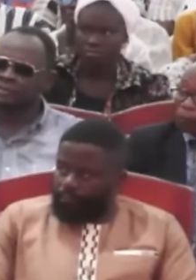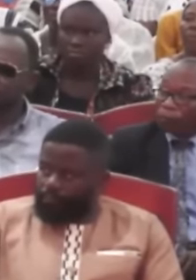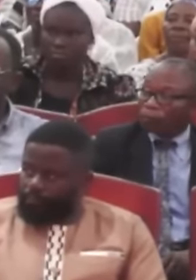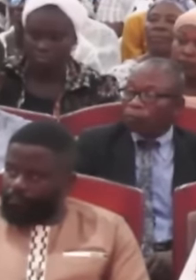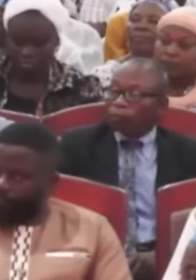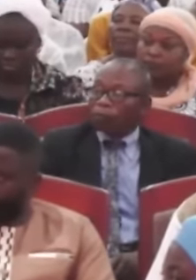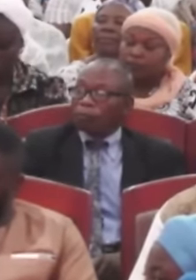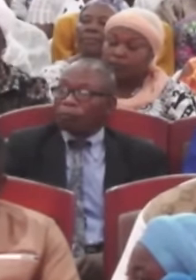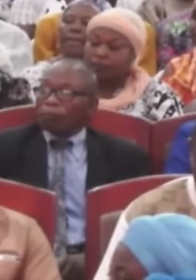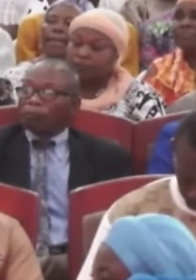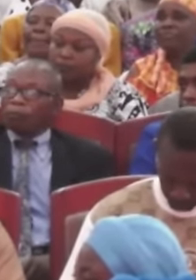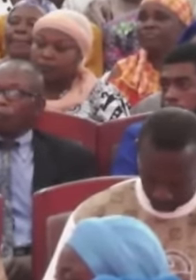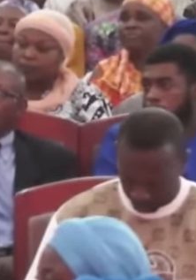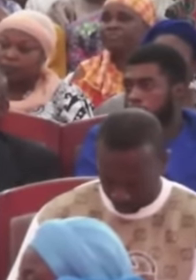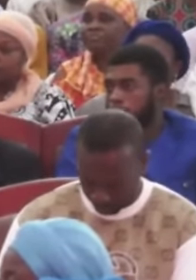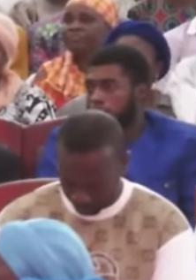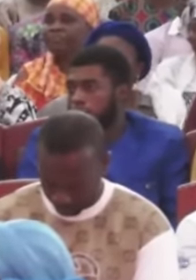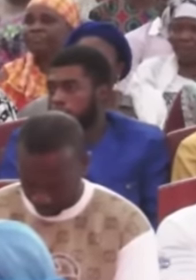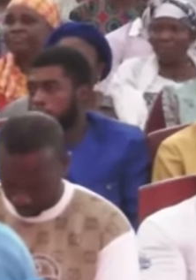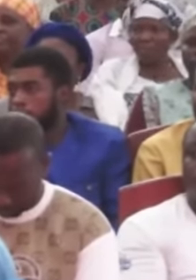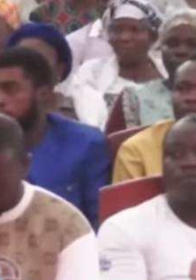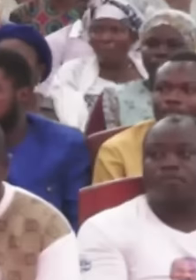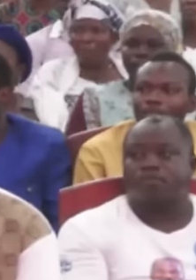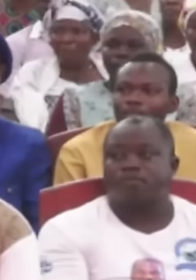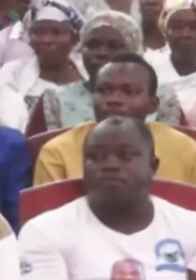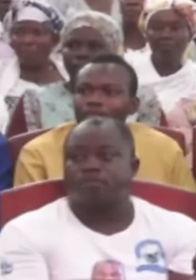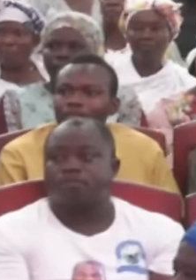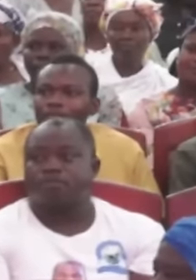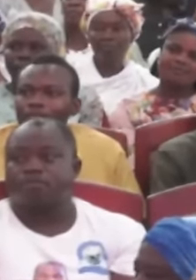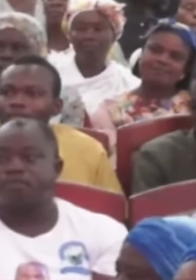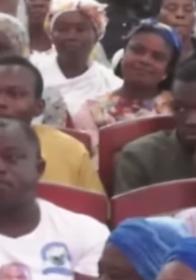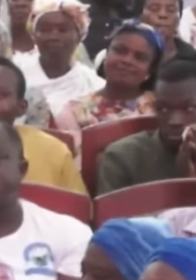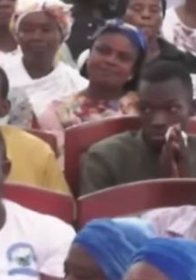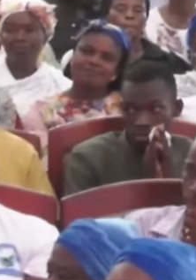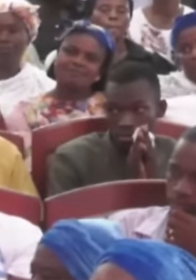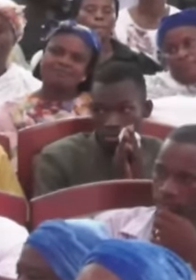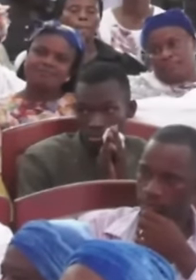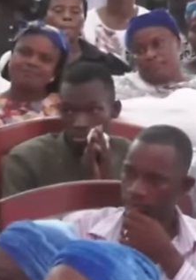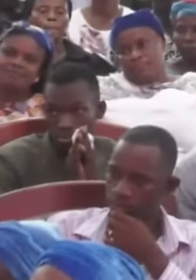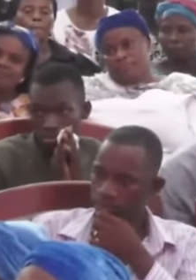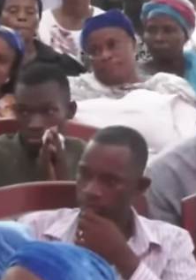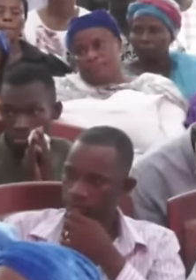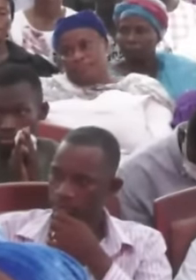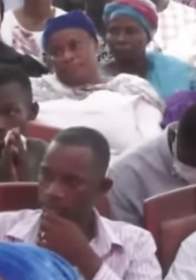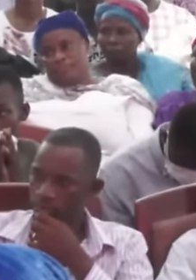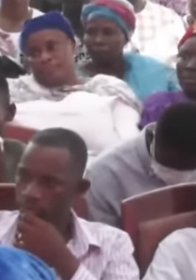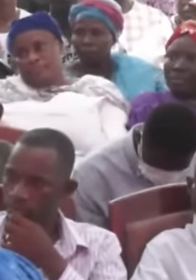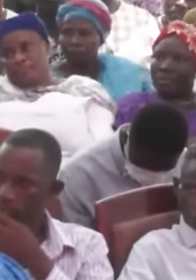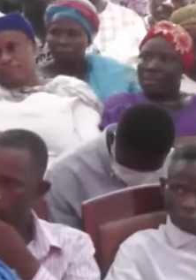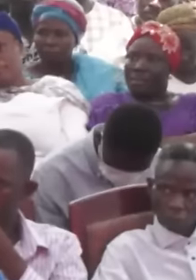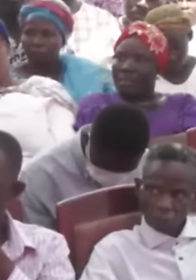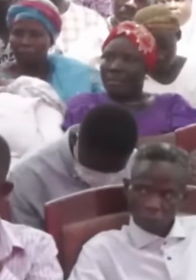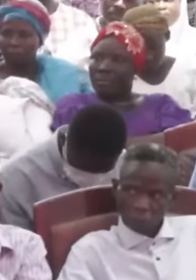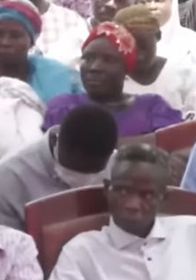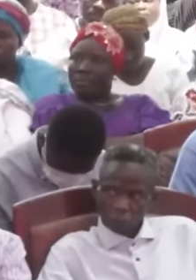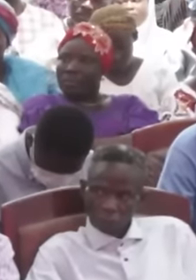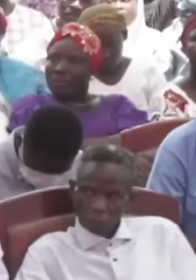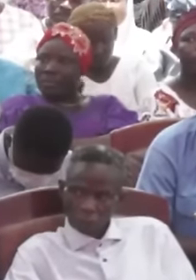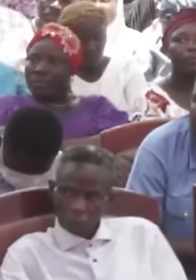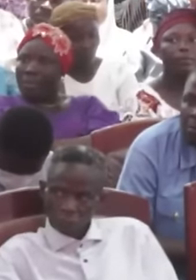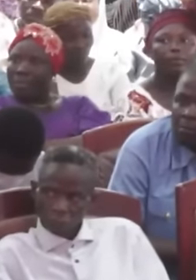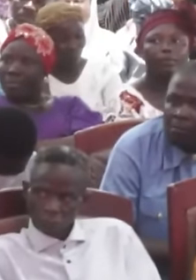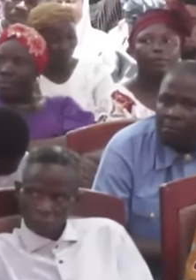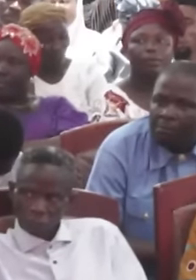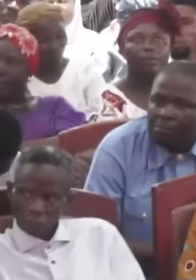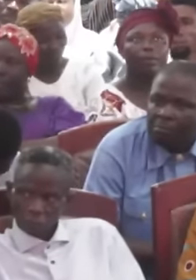the God they know says, they started looking at him from afar. And this is how it is up